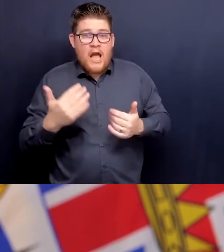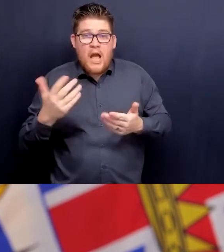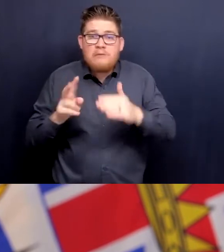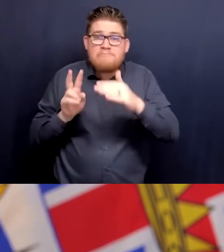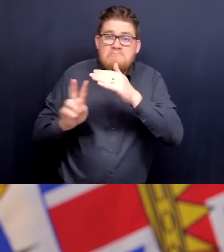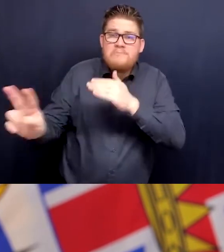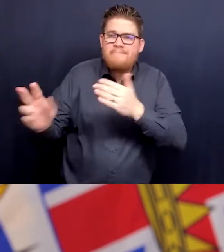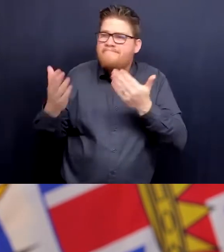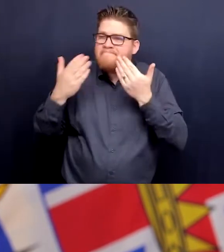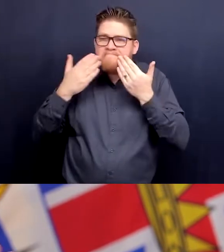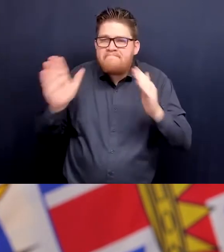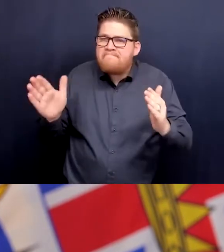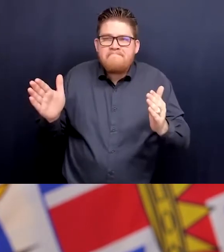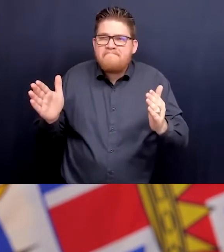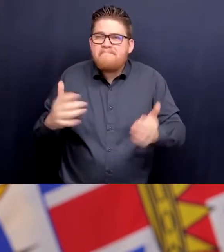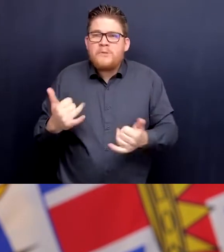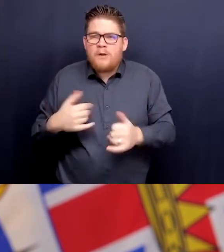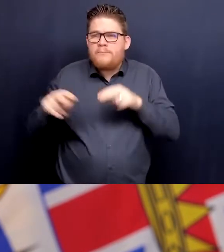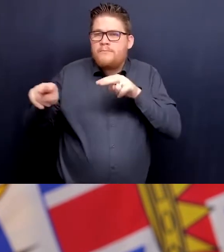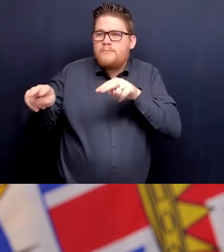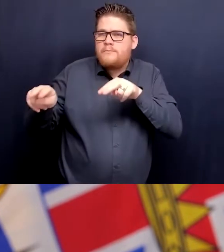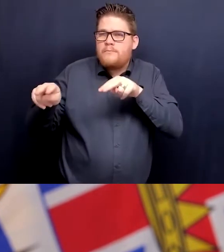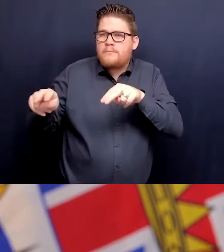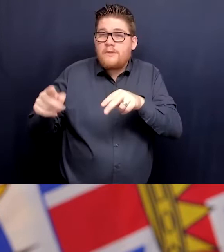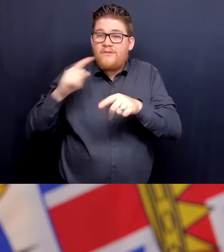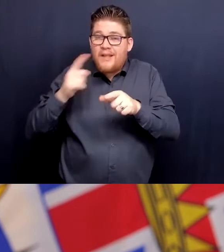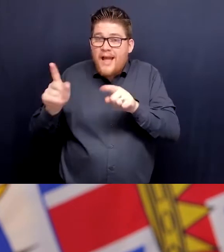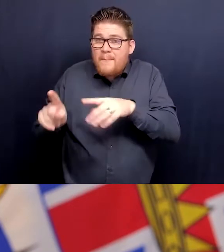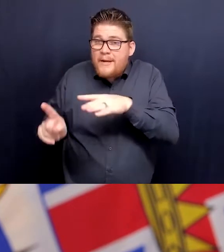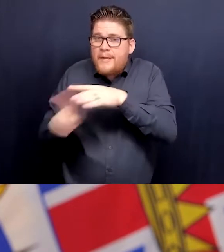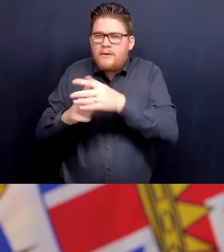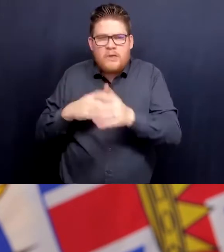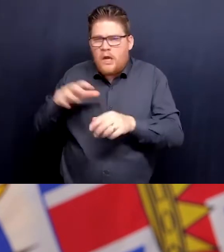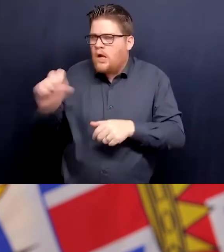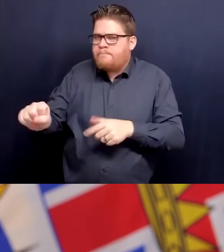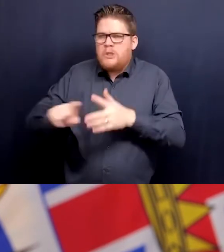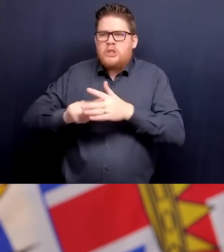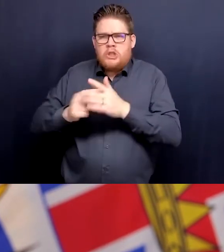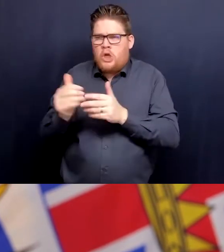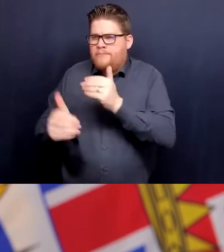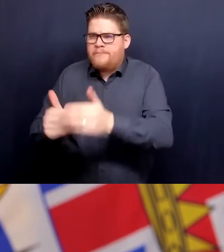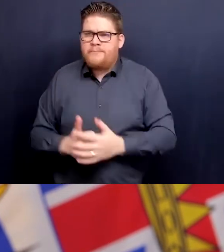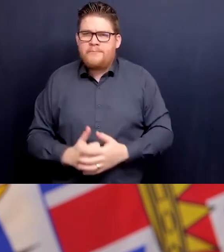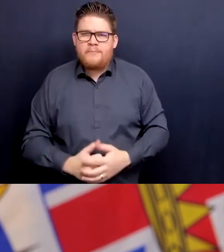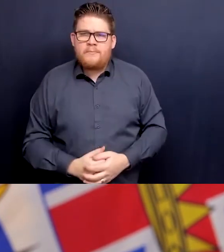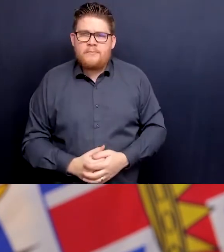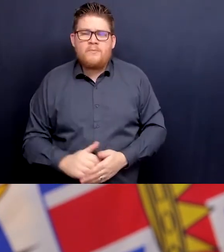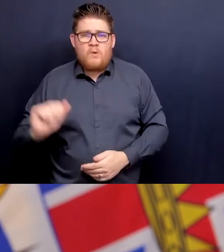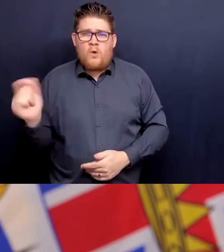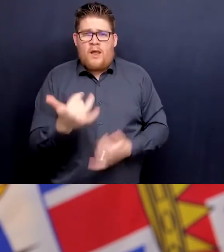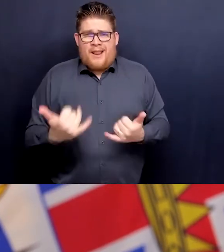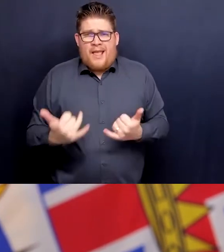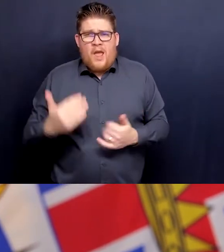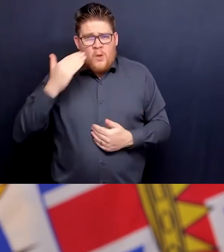monitor for, and to have those tools that we all now know how to use, and be prepared to bring them back if we